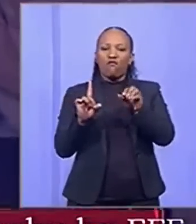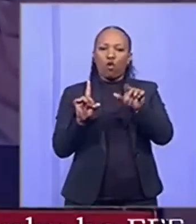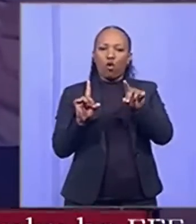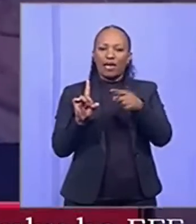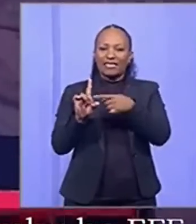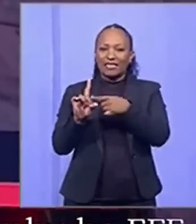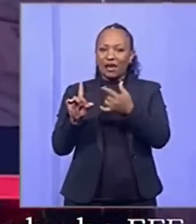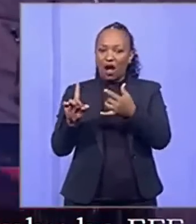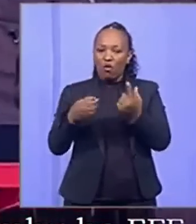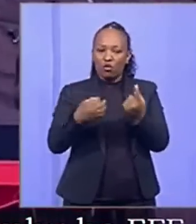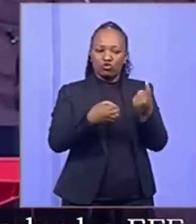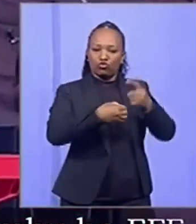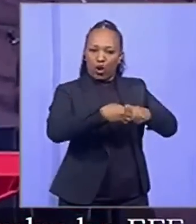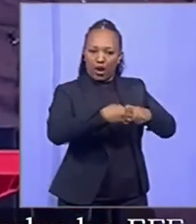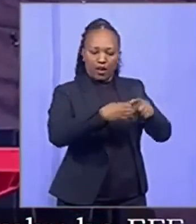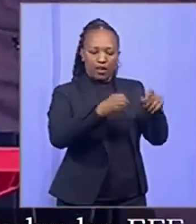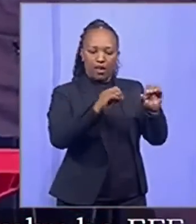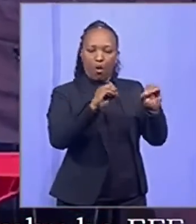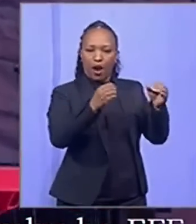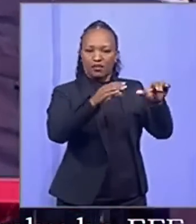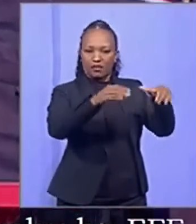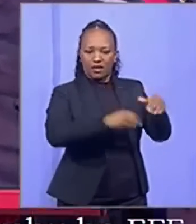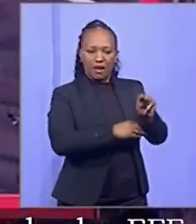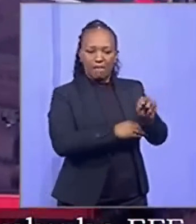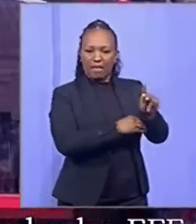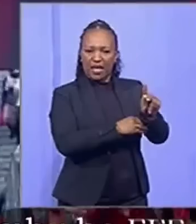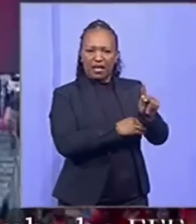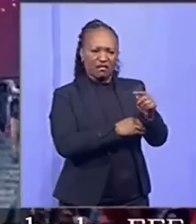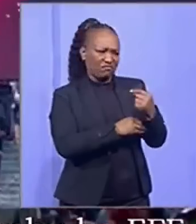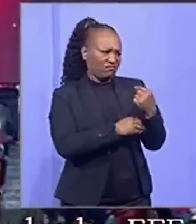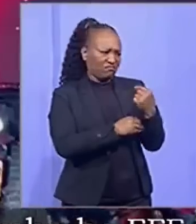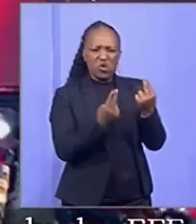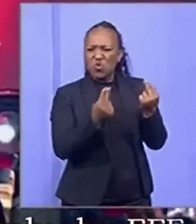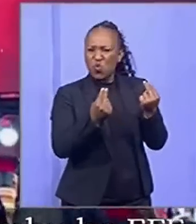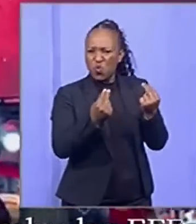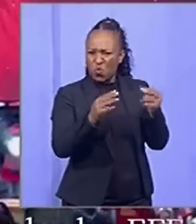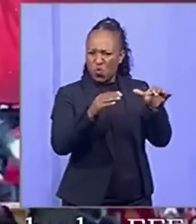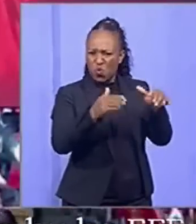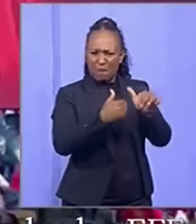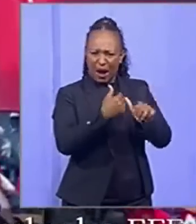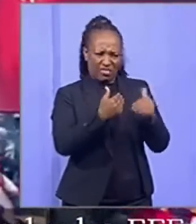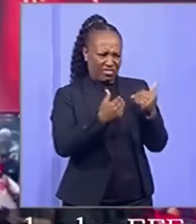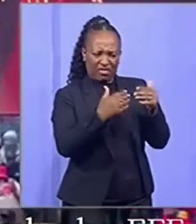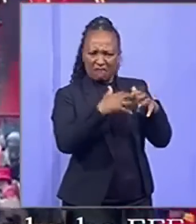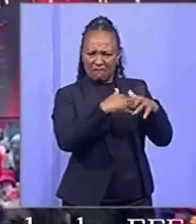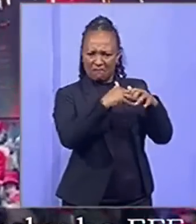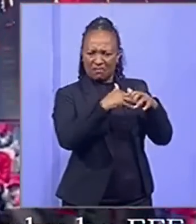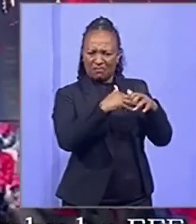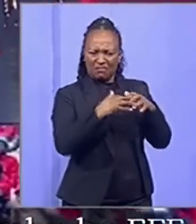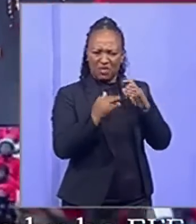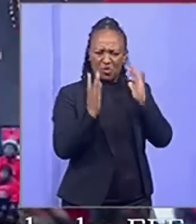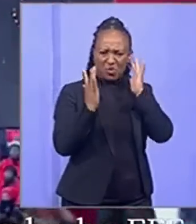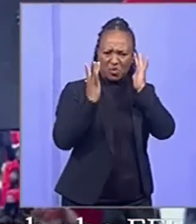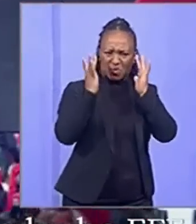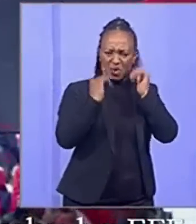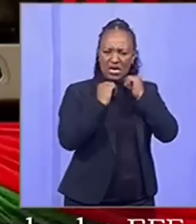wa MK e leng hore e tlhamilwe dikgwedi tse mmalwa tse fetileng o tla tshwanetse o ipotse dipotso hore